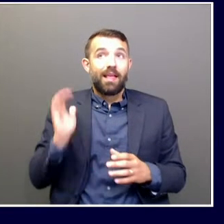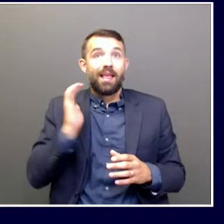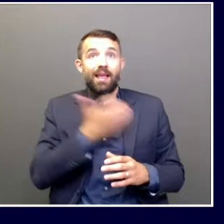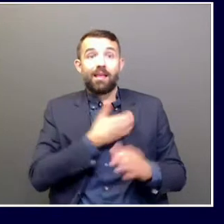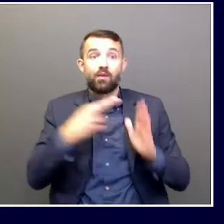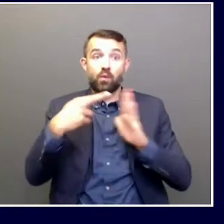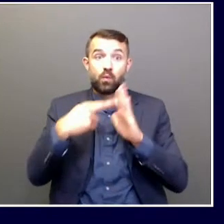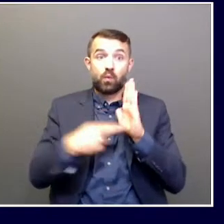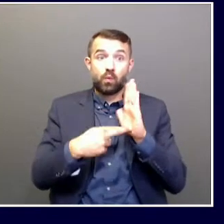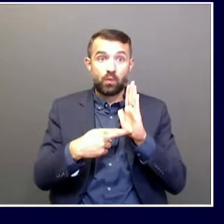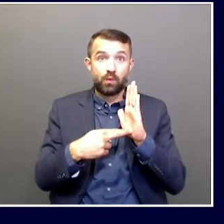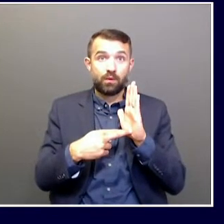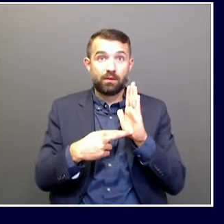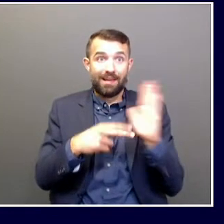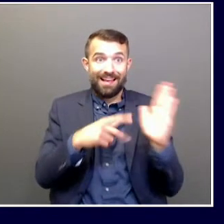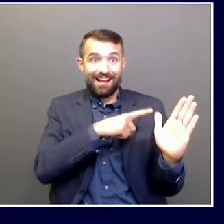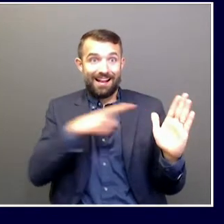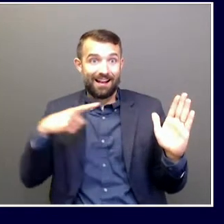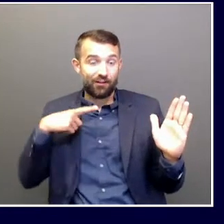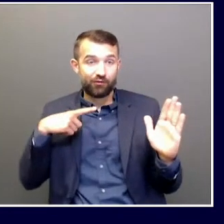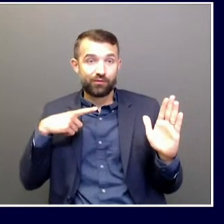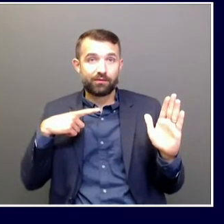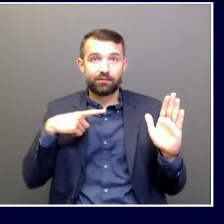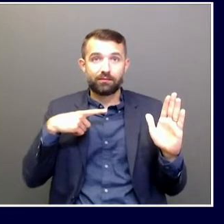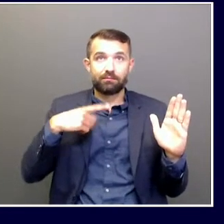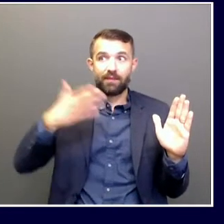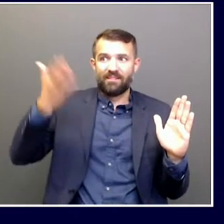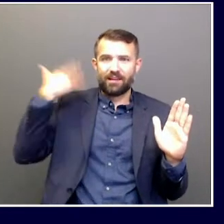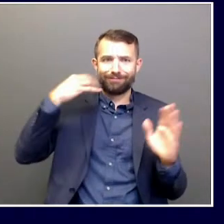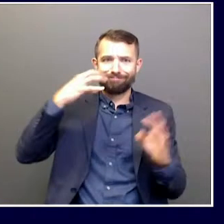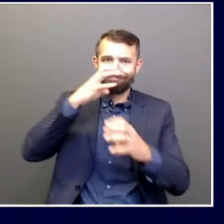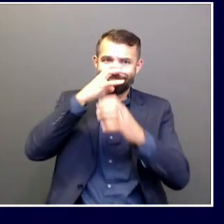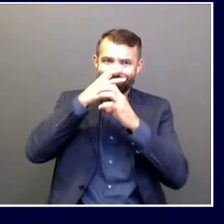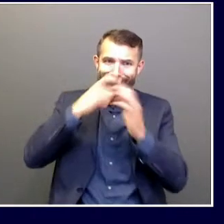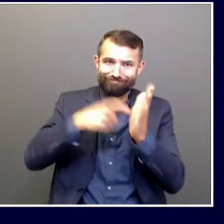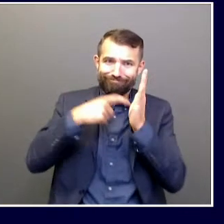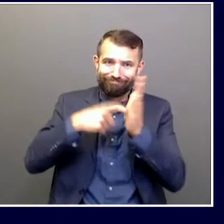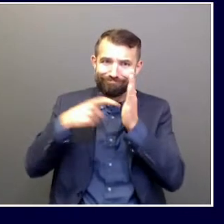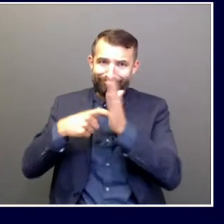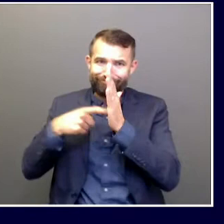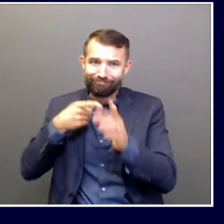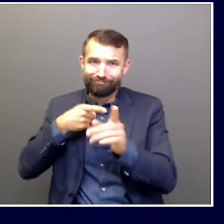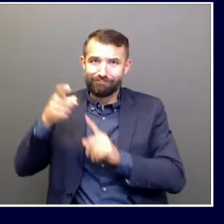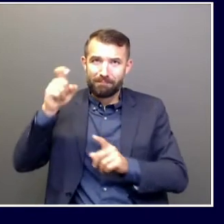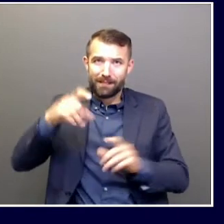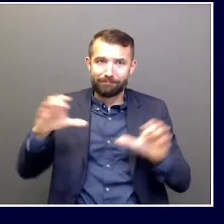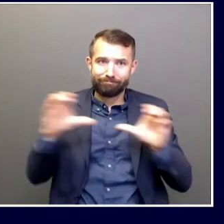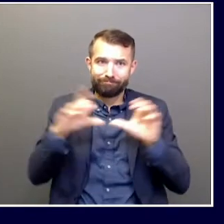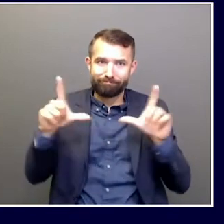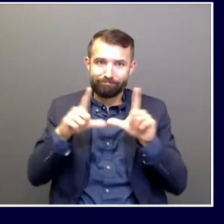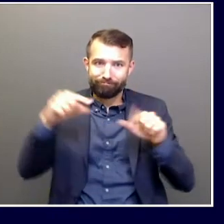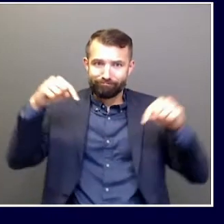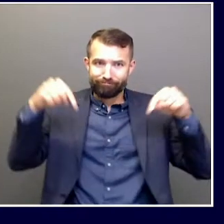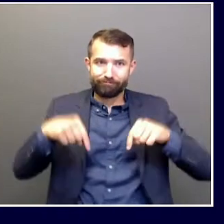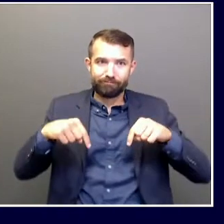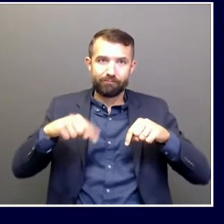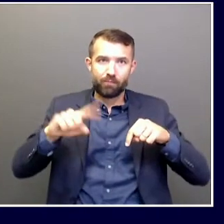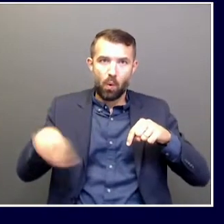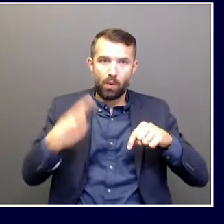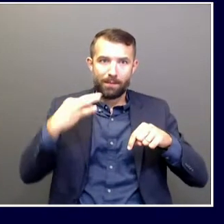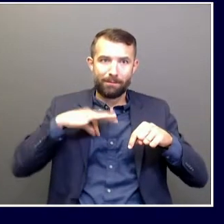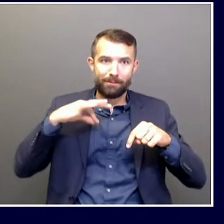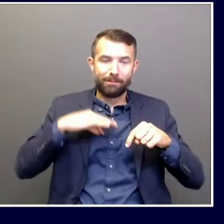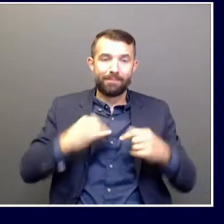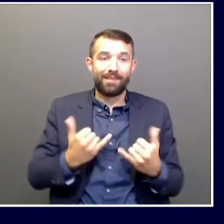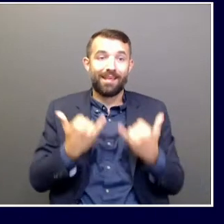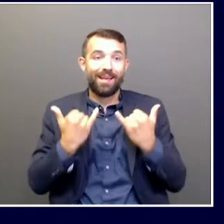this session. We also have put $20 million into the ARP funding, the Maine Jobs and Recovery Program, which will